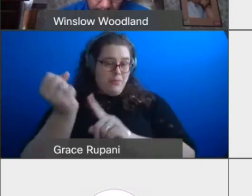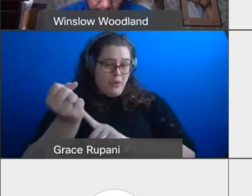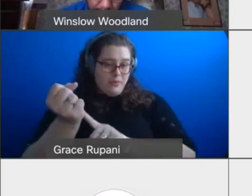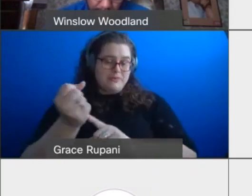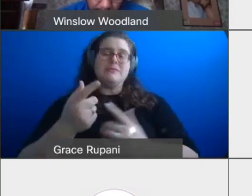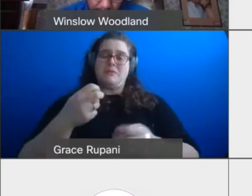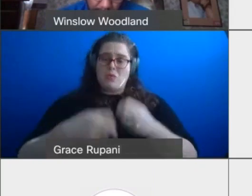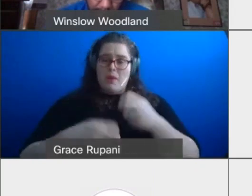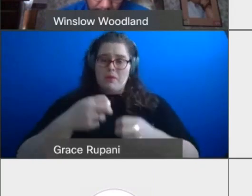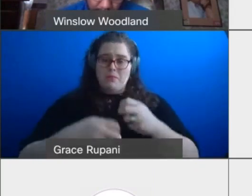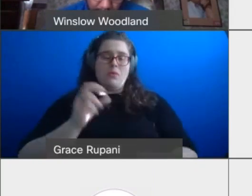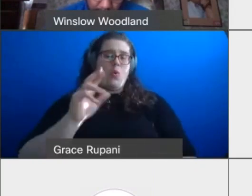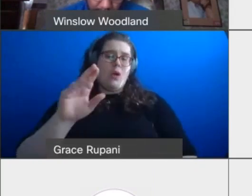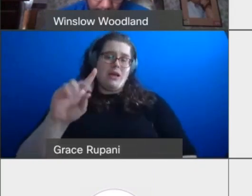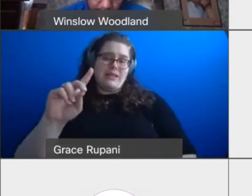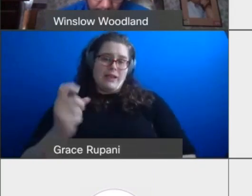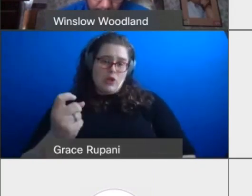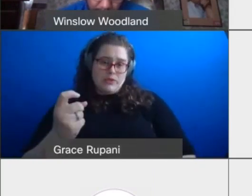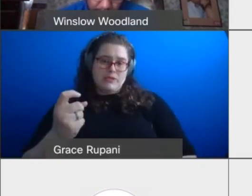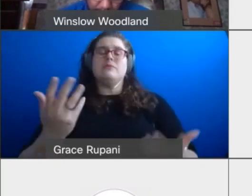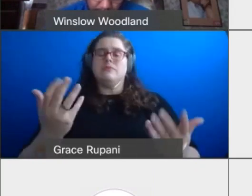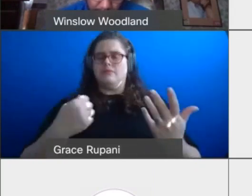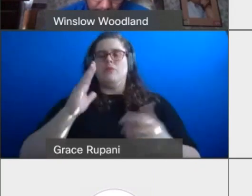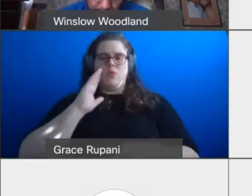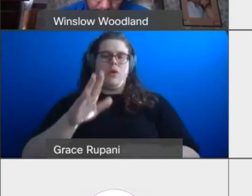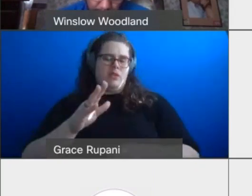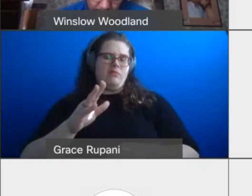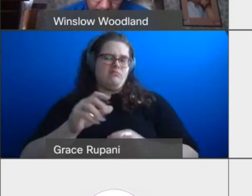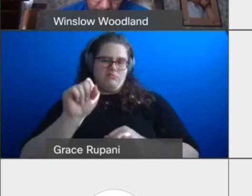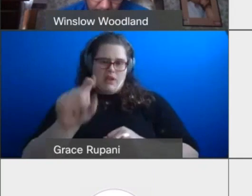Or an underlying, right.